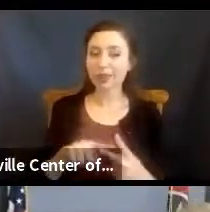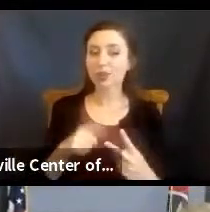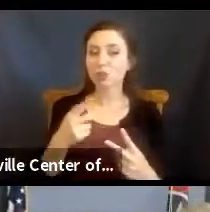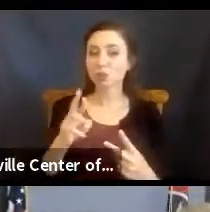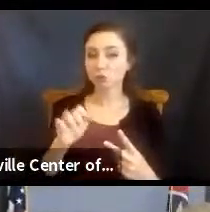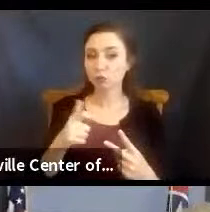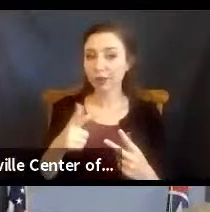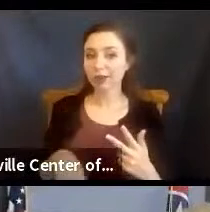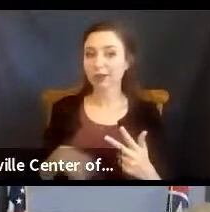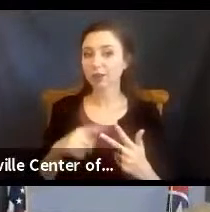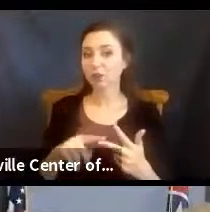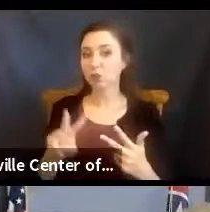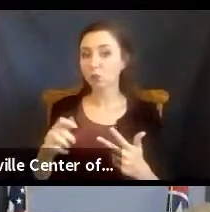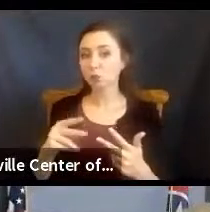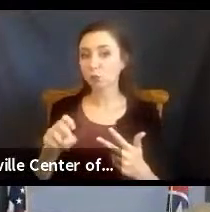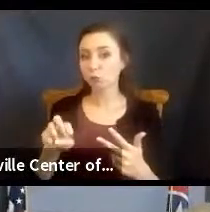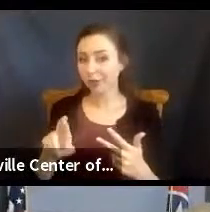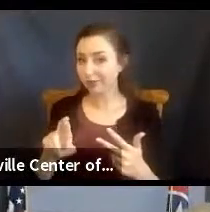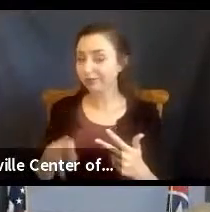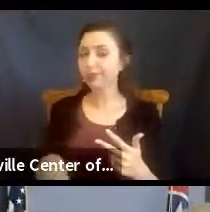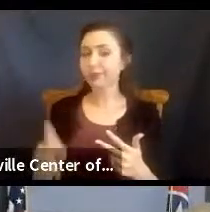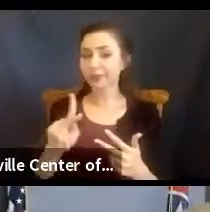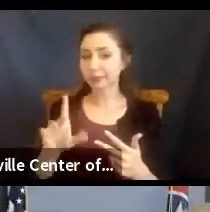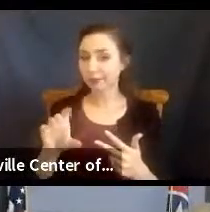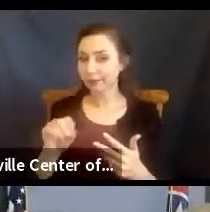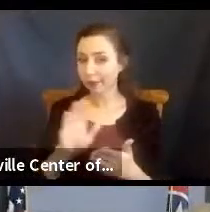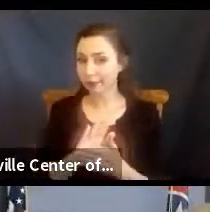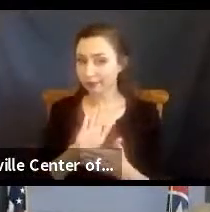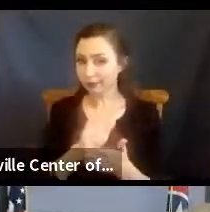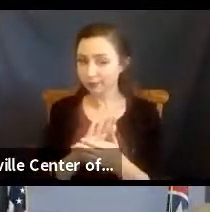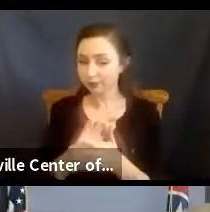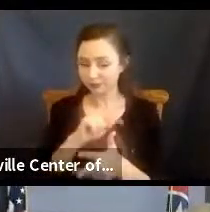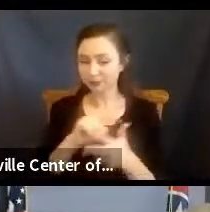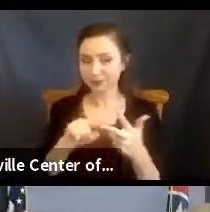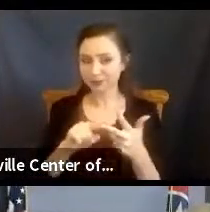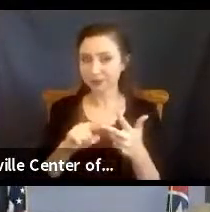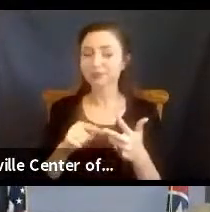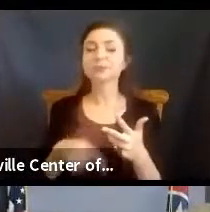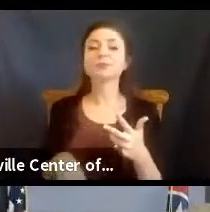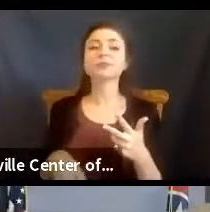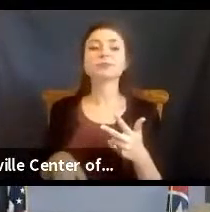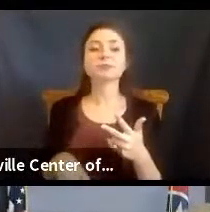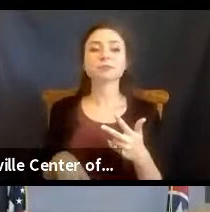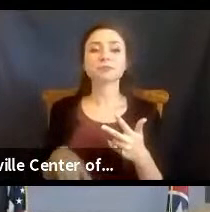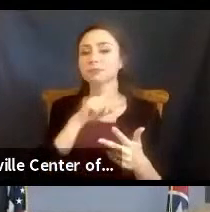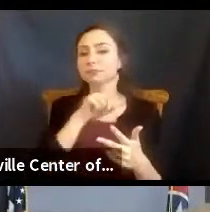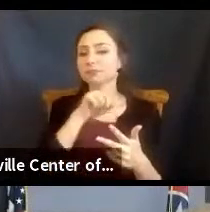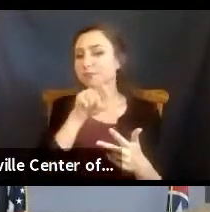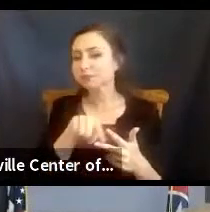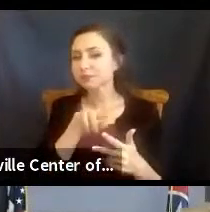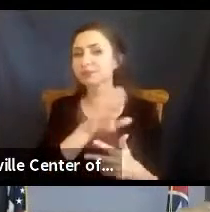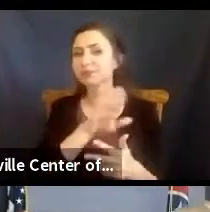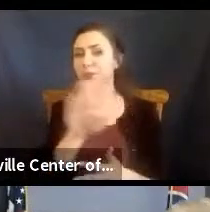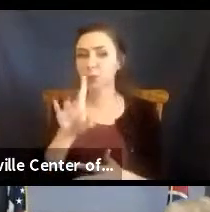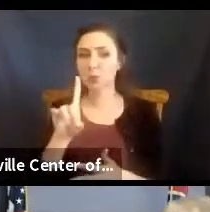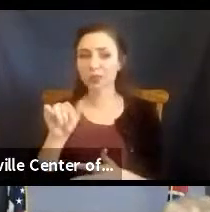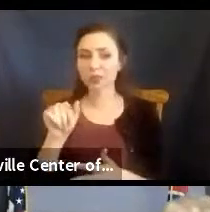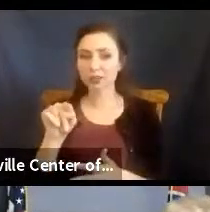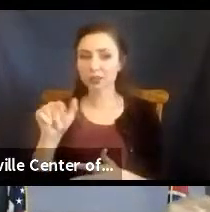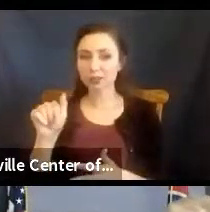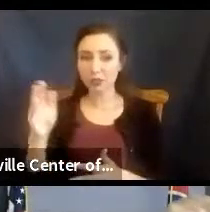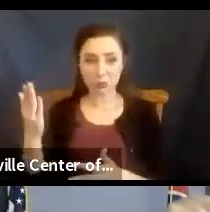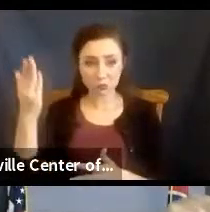and also to Ms. Wagner at Knox County Schools. And that is, In the data you have presented, have there been